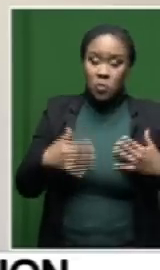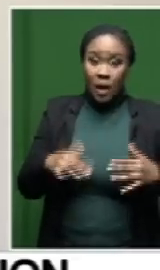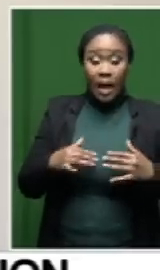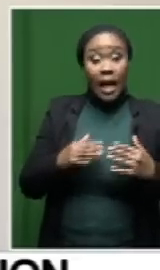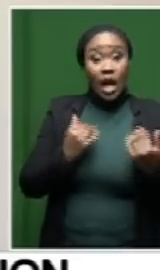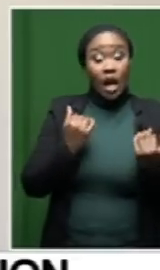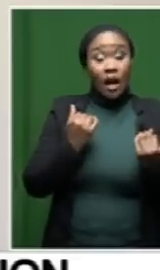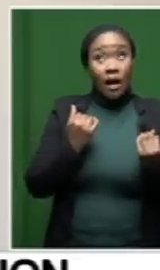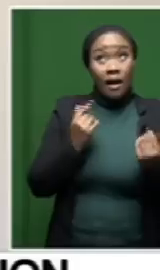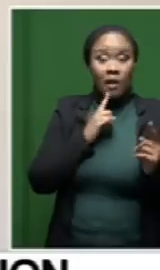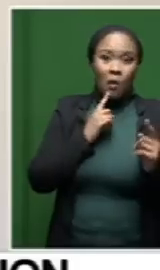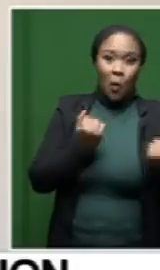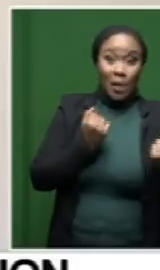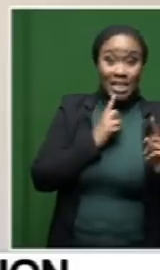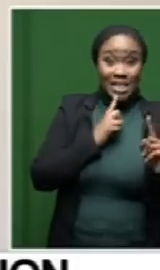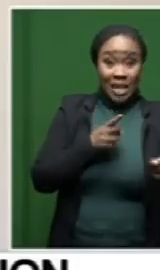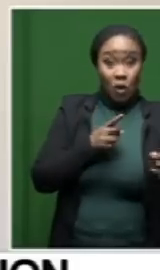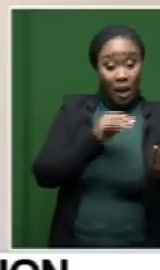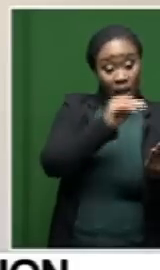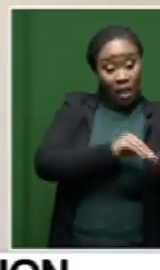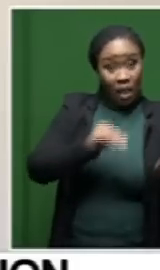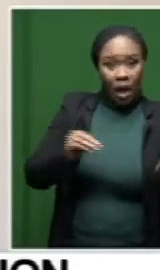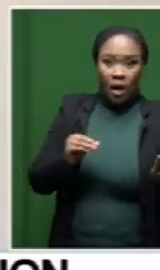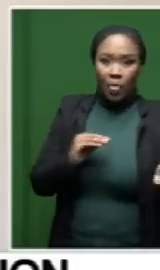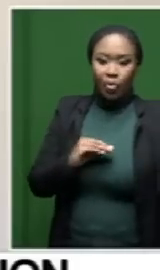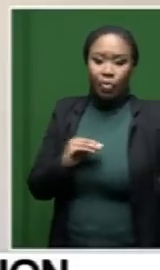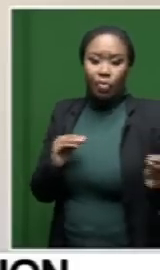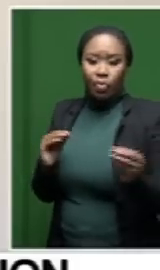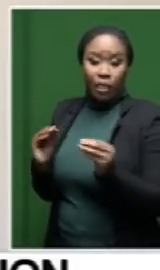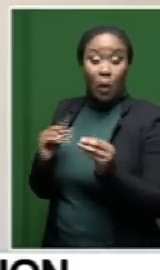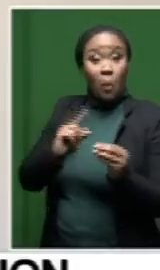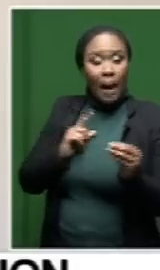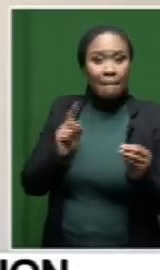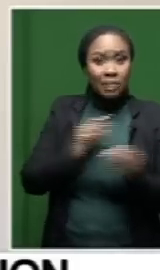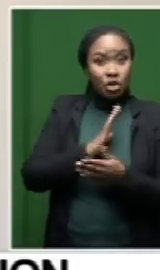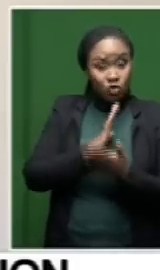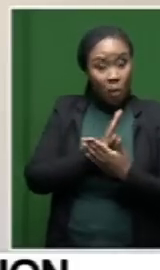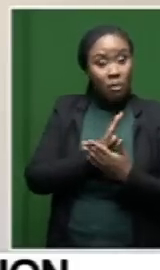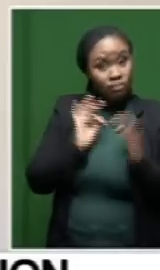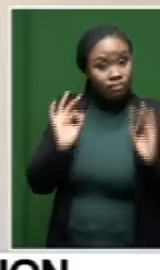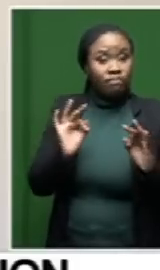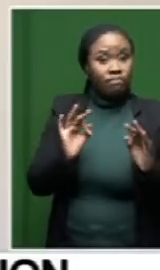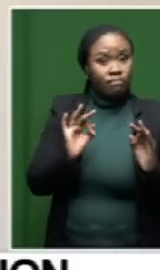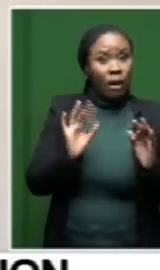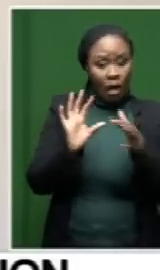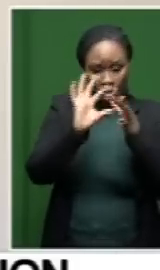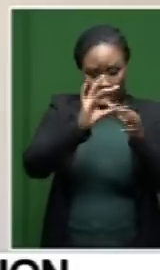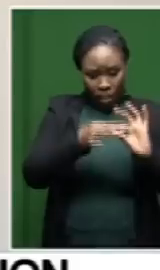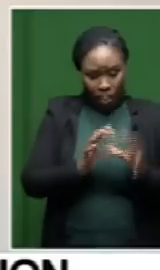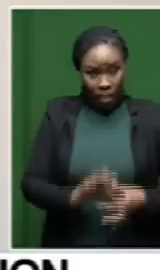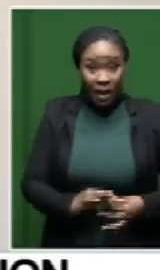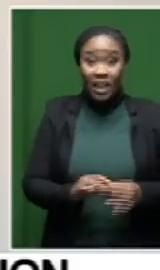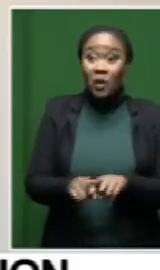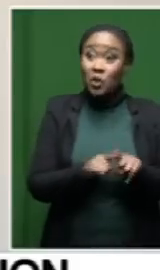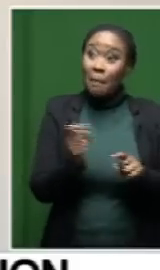put pieces, many pieces of the puzzle together. And often white collar criminals hide